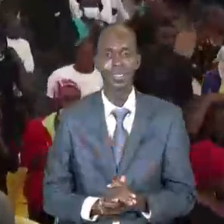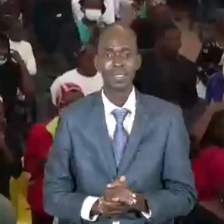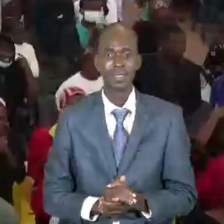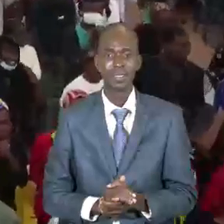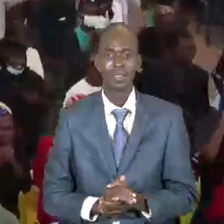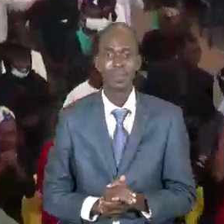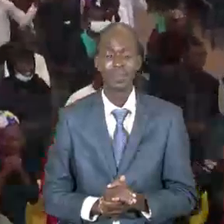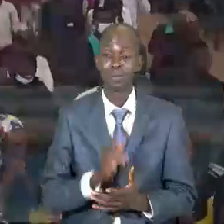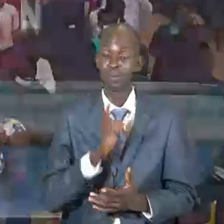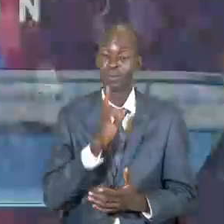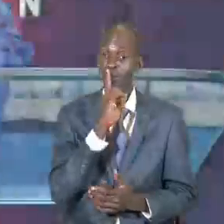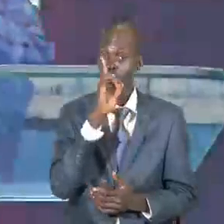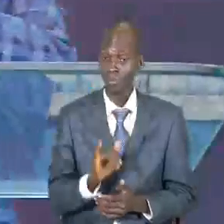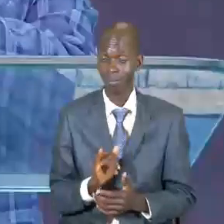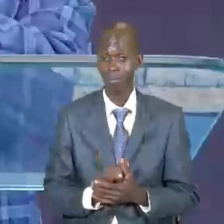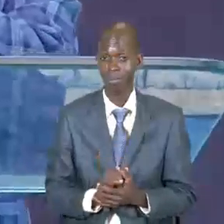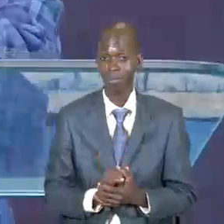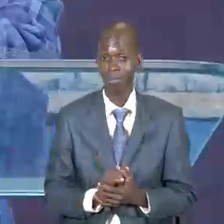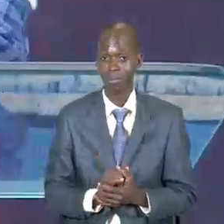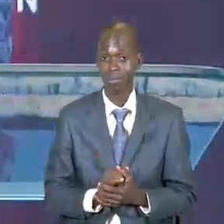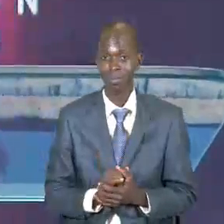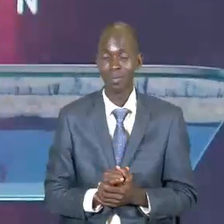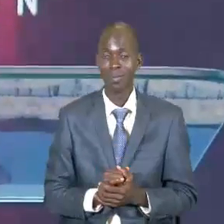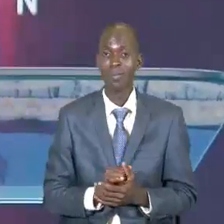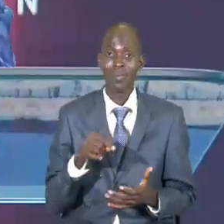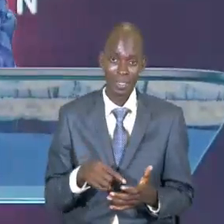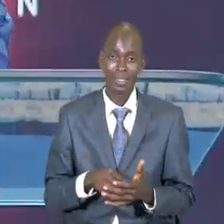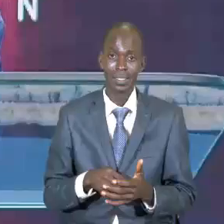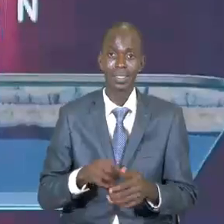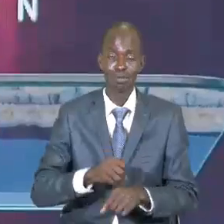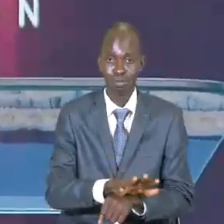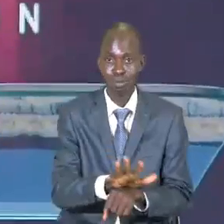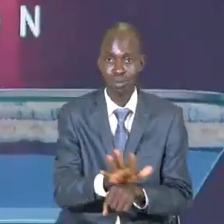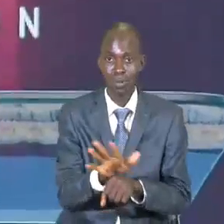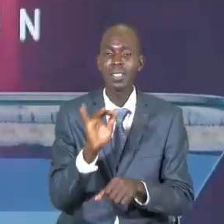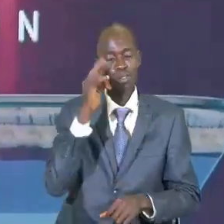Actually, this impact is for you in particular.